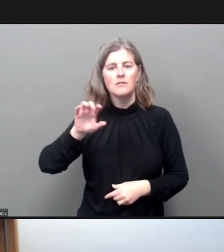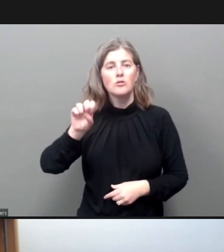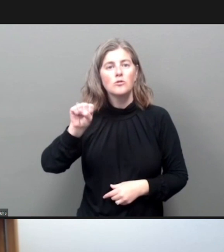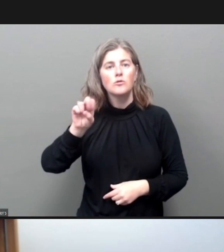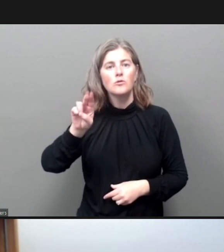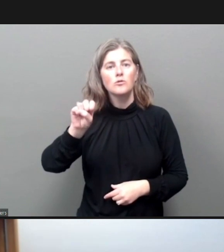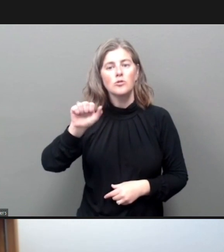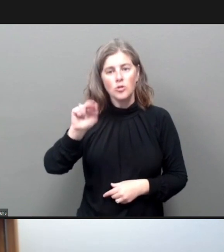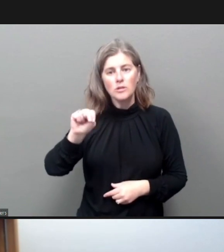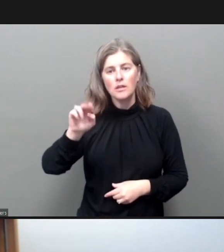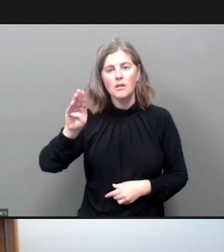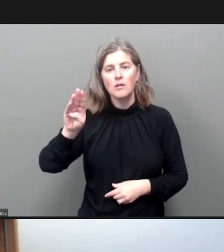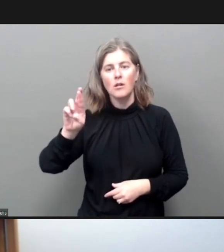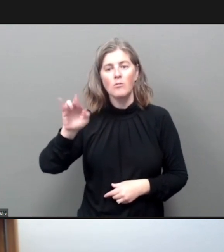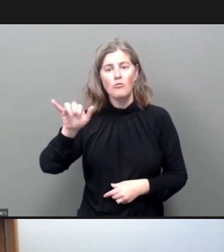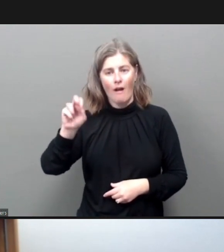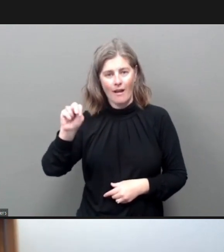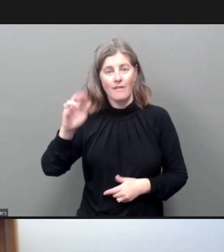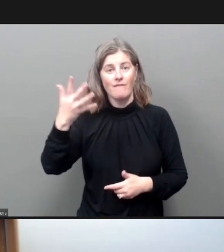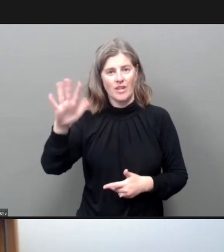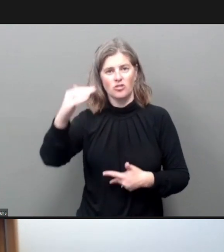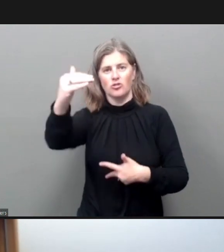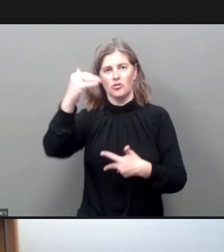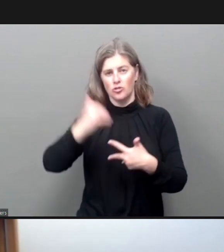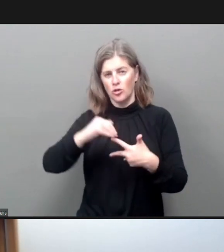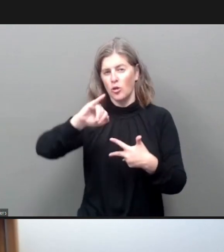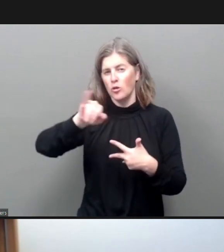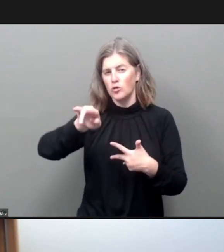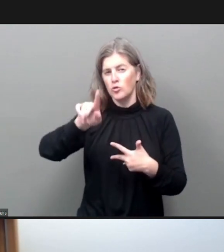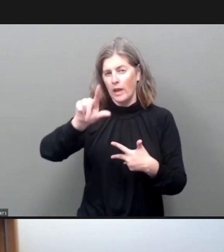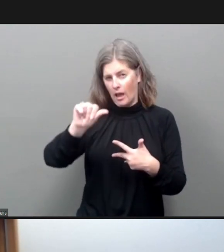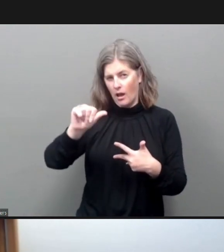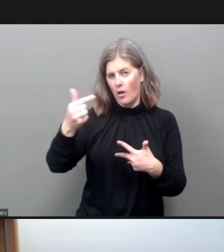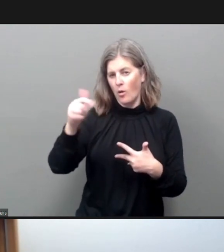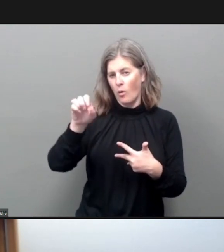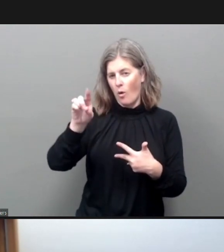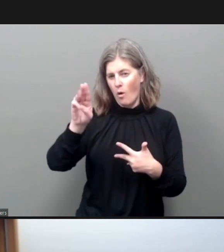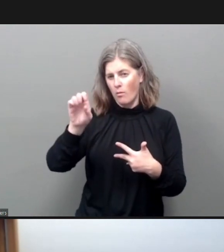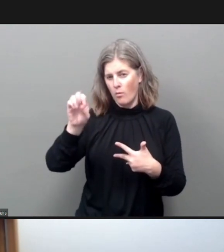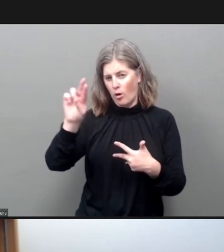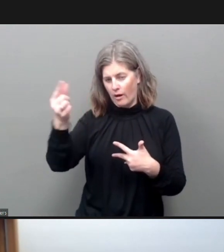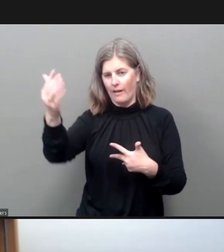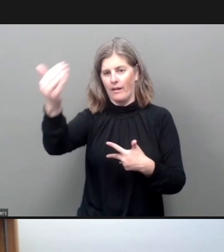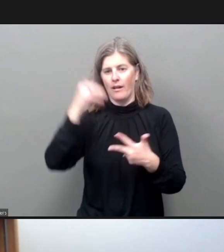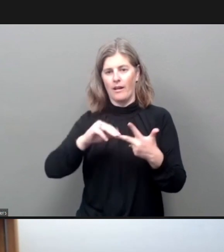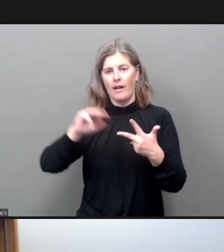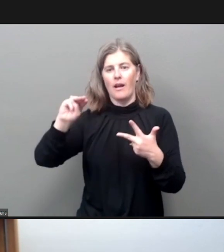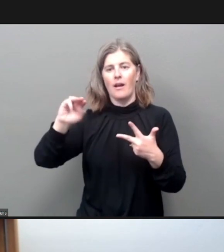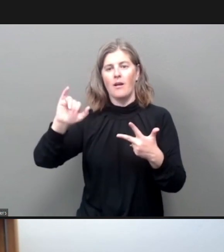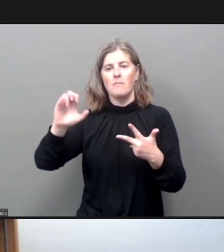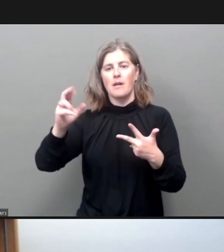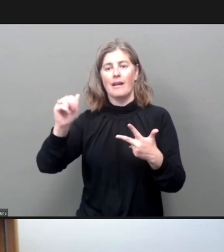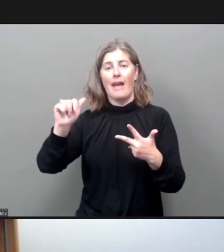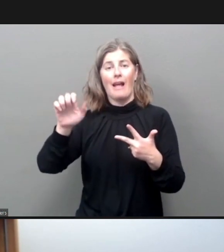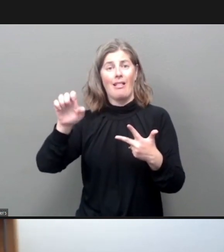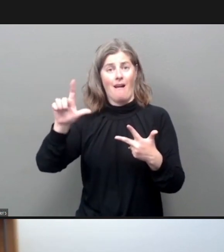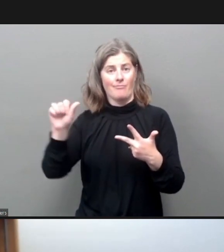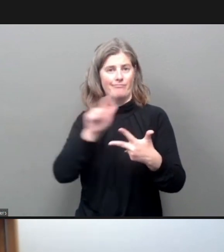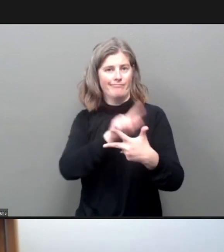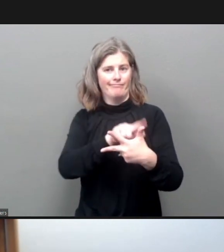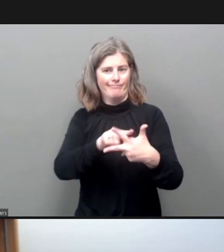Susan Bryan next, followed by Julia Goldberg. And then looks like Michaela would like to ask a question as well.